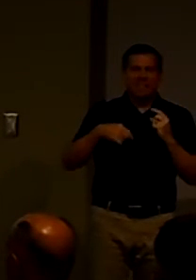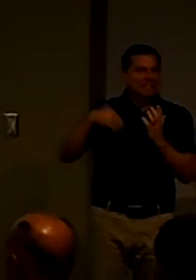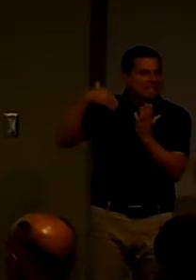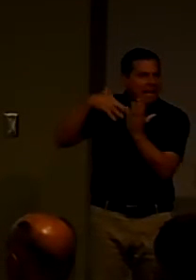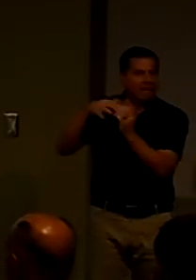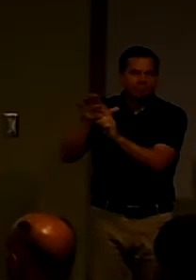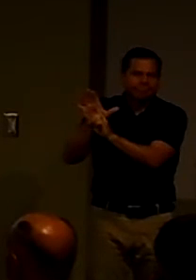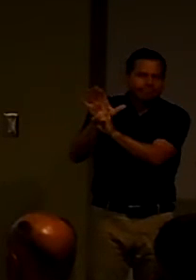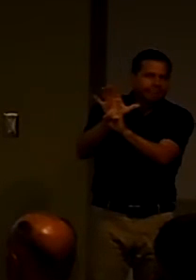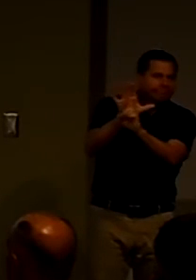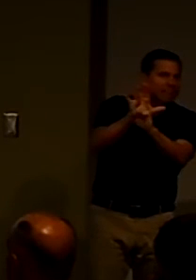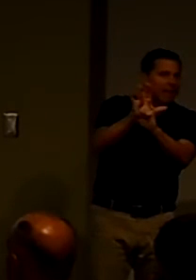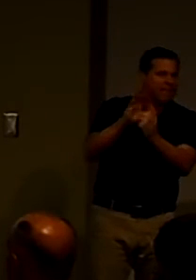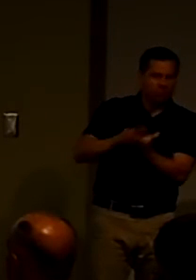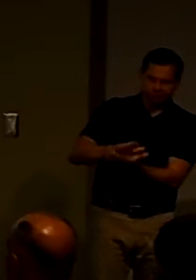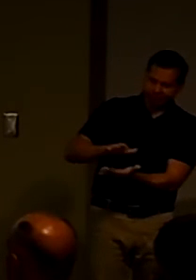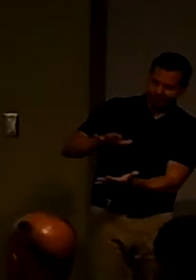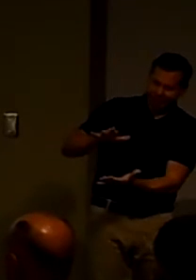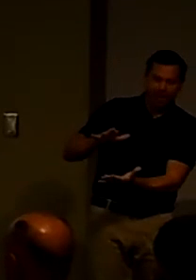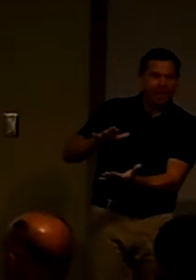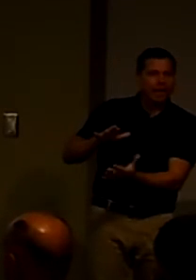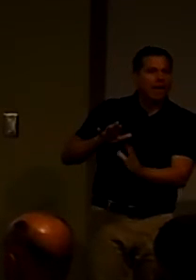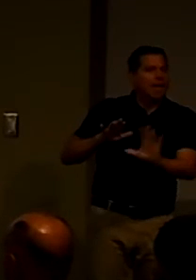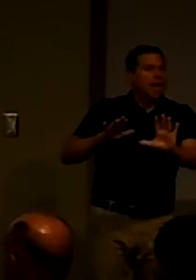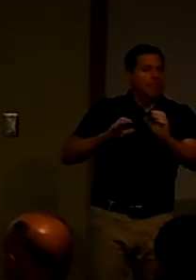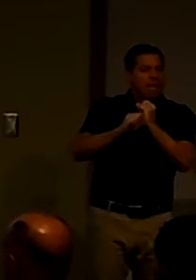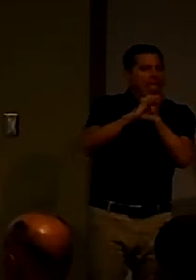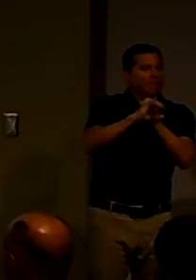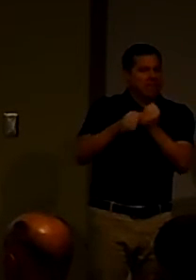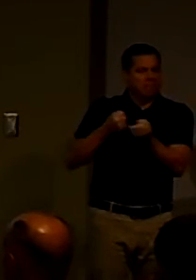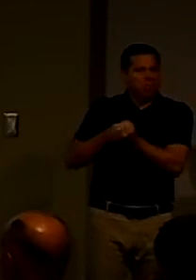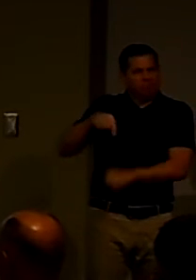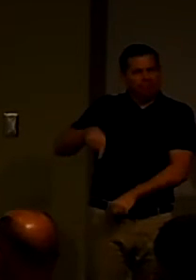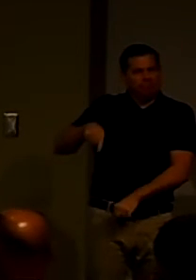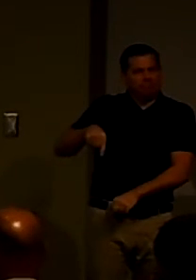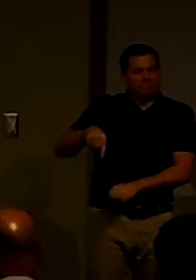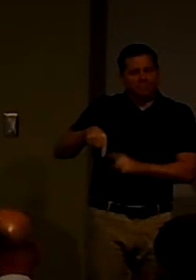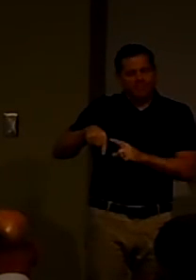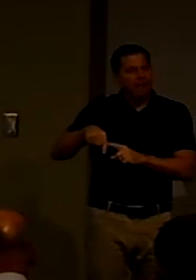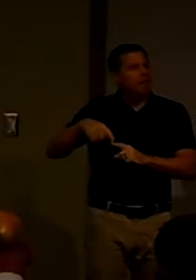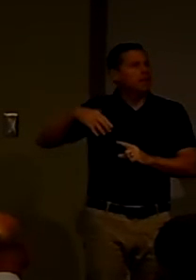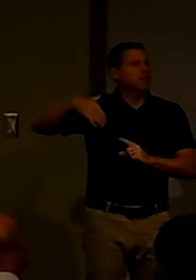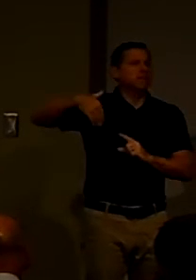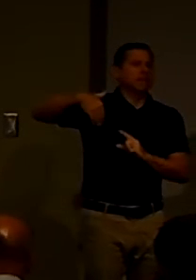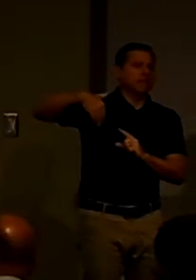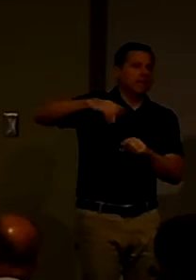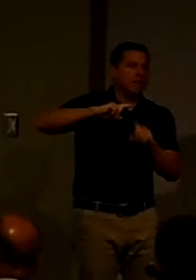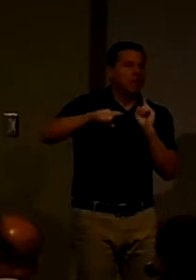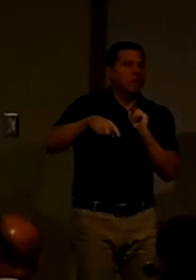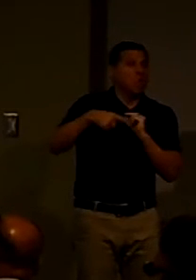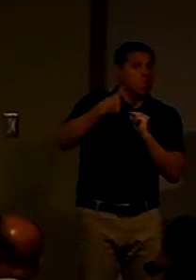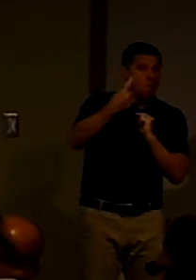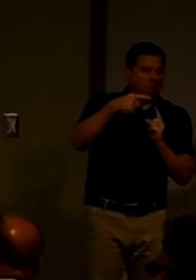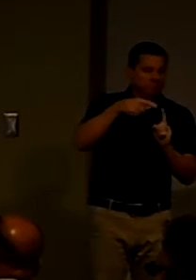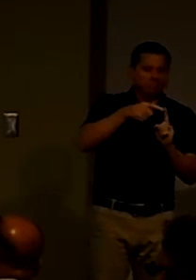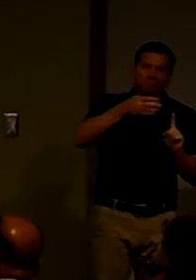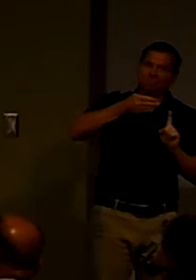that are underway. I am not here right now to advocate for any particular mode of transportation, nor any